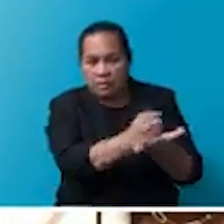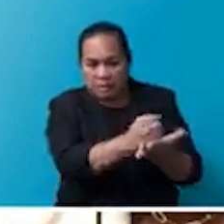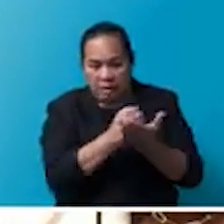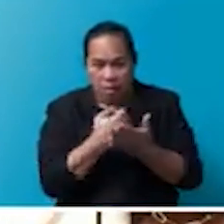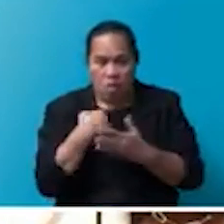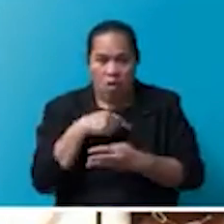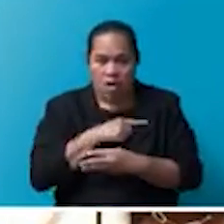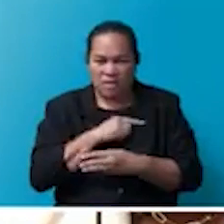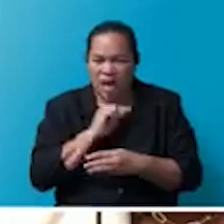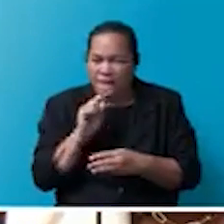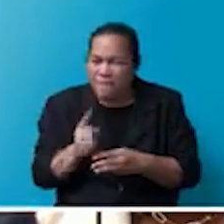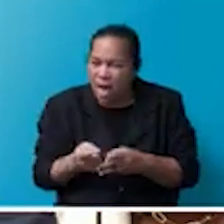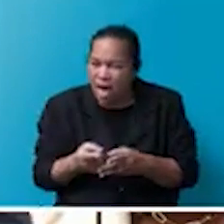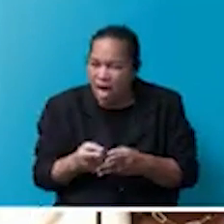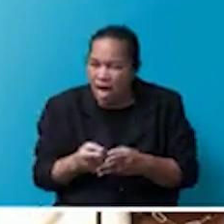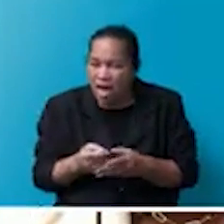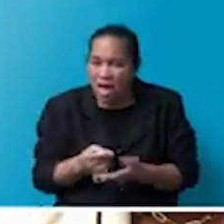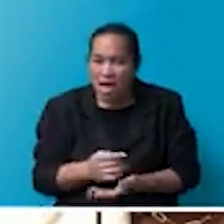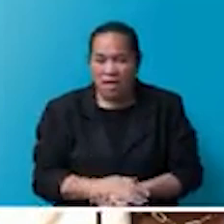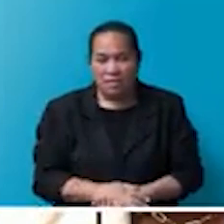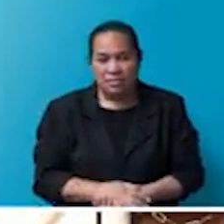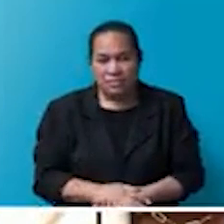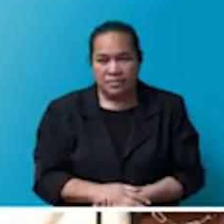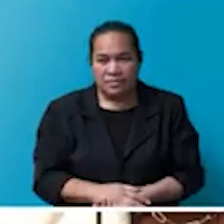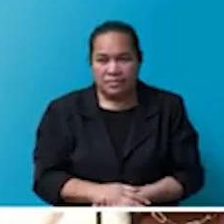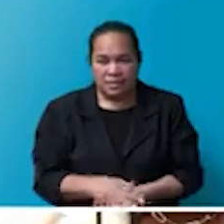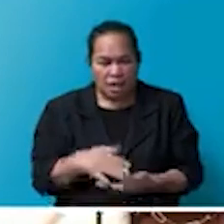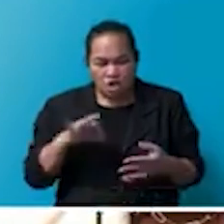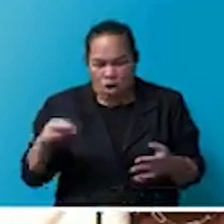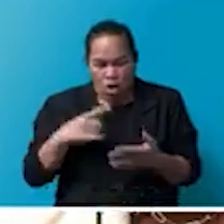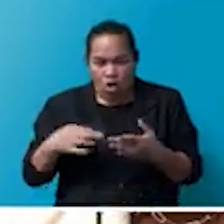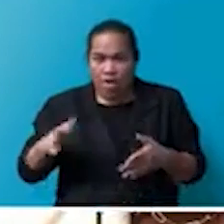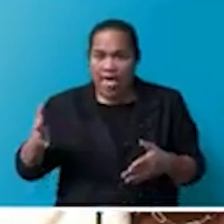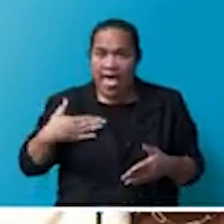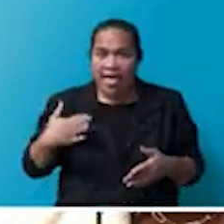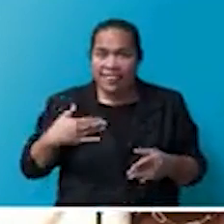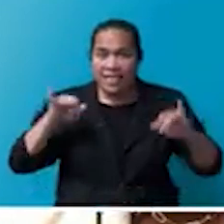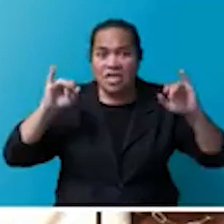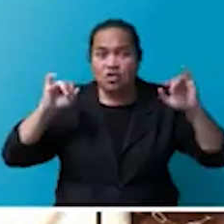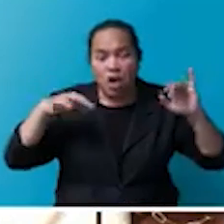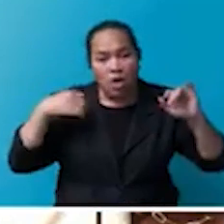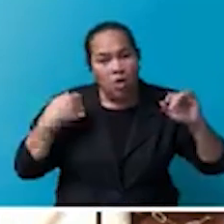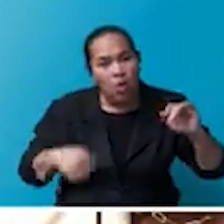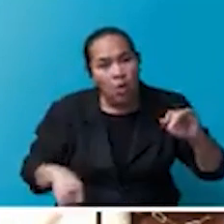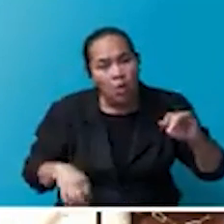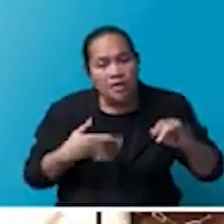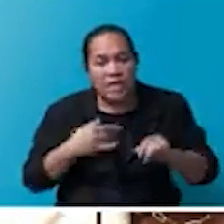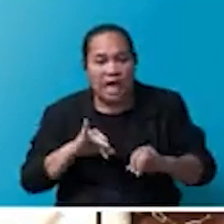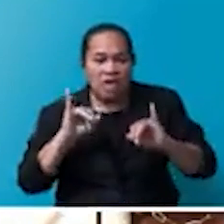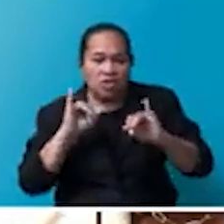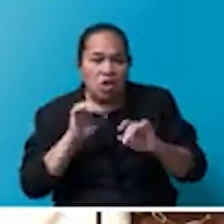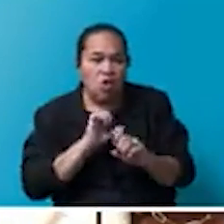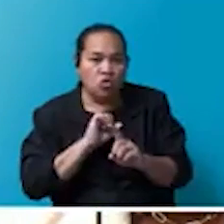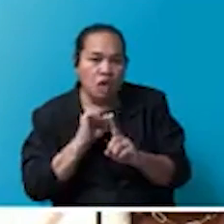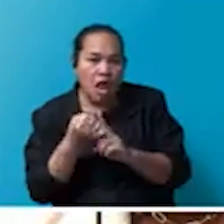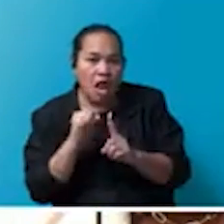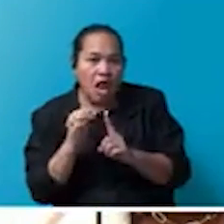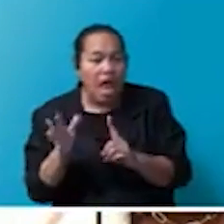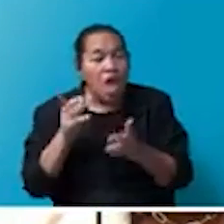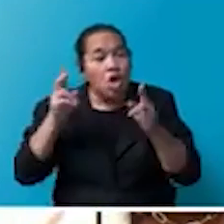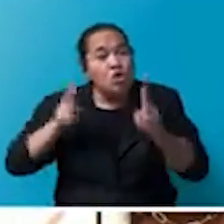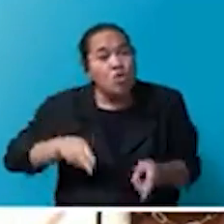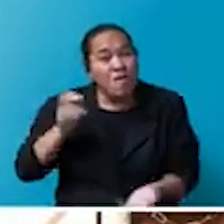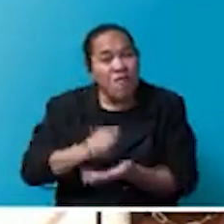However, this is not just a health issue, it is also a social and human rights issue.